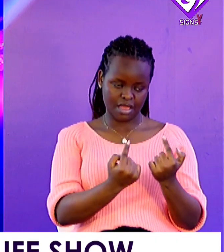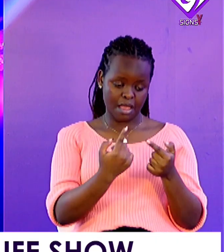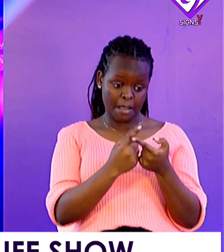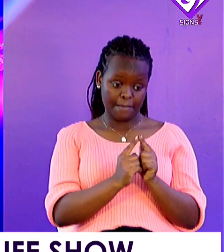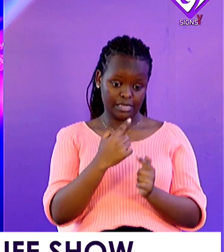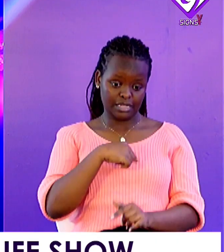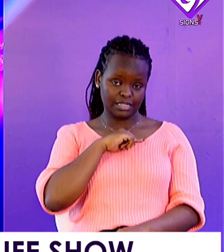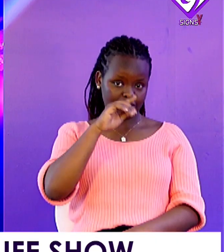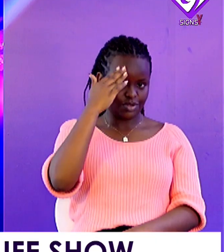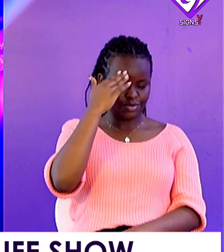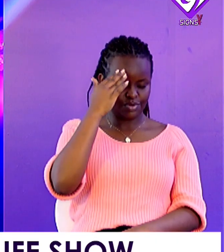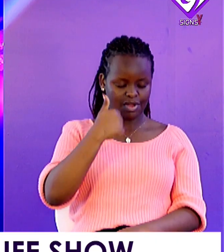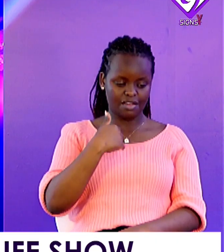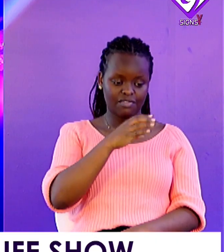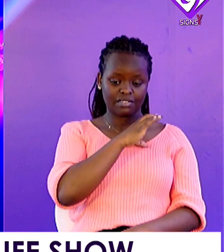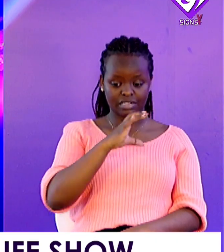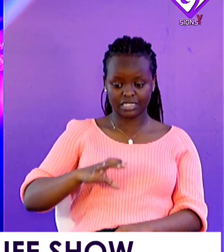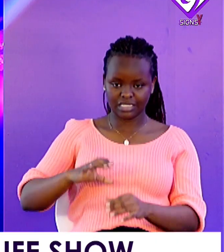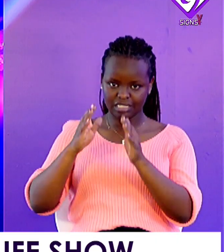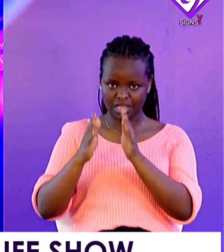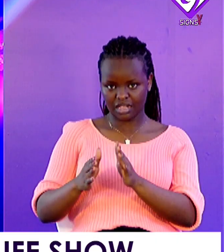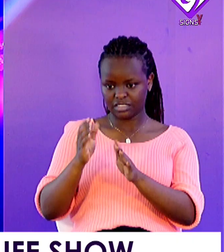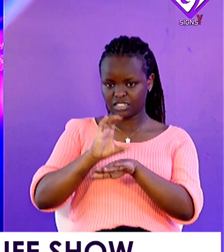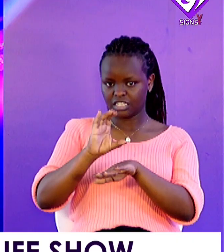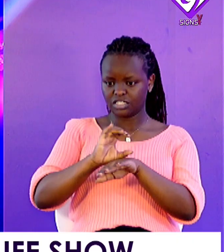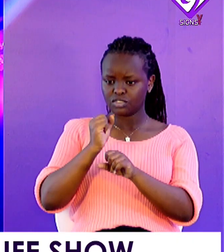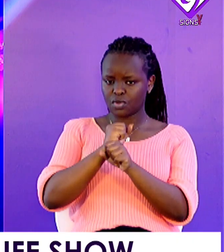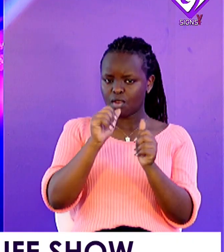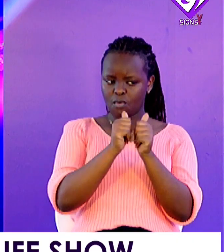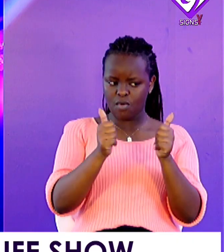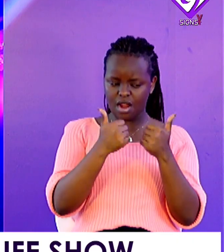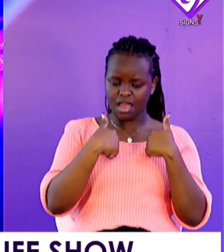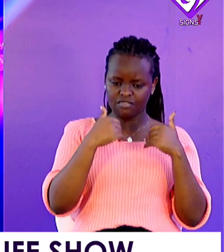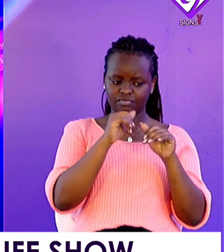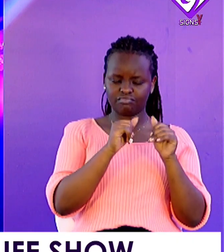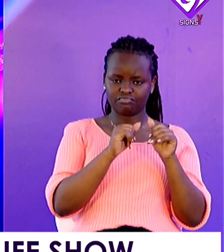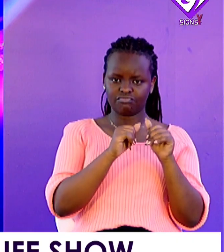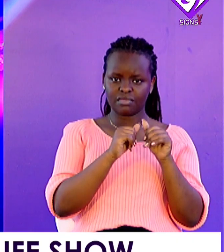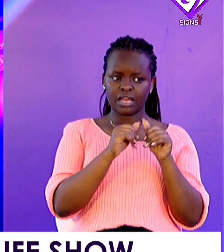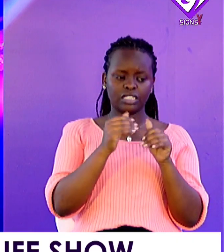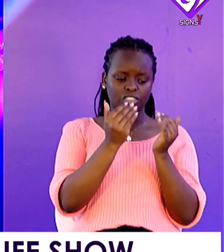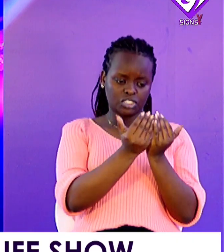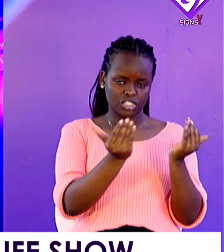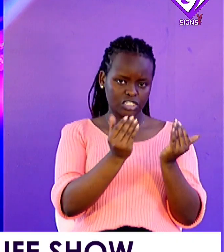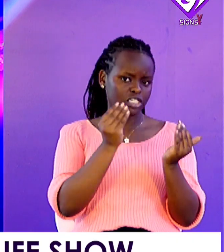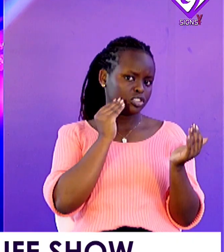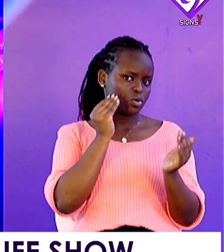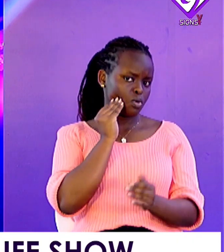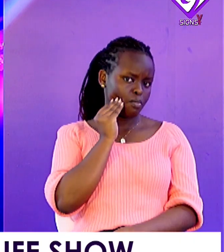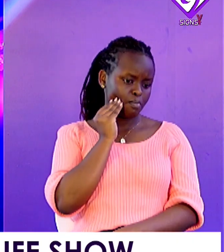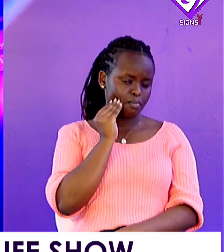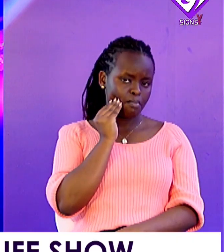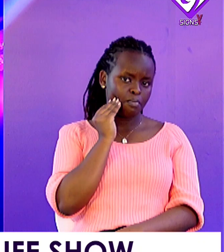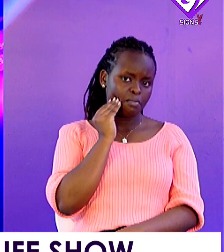also Christian churches that are doing very well, who have set up children's home, who will go and reach